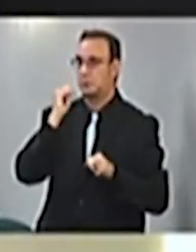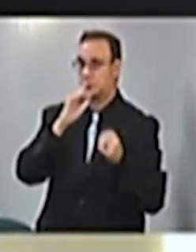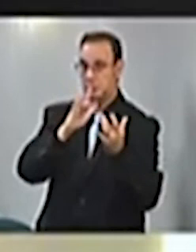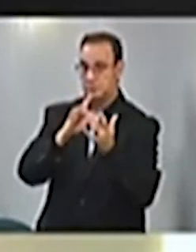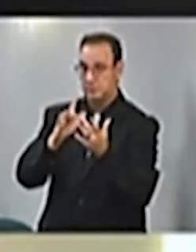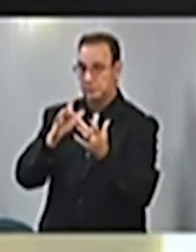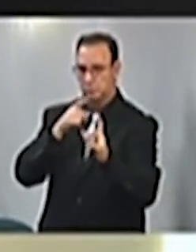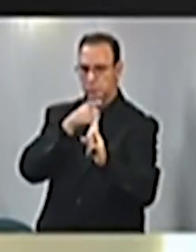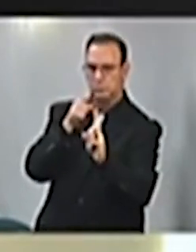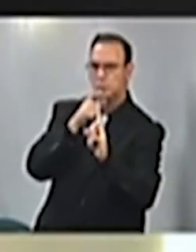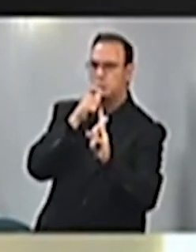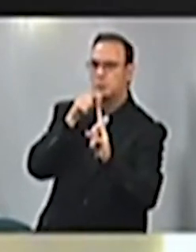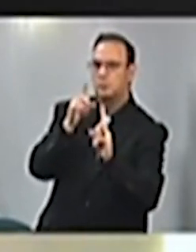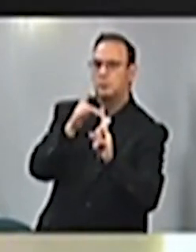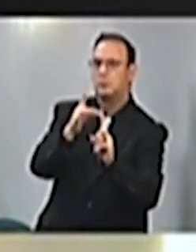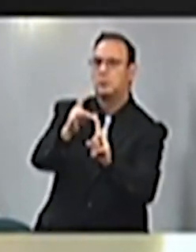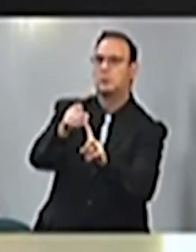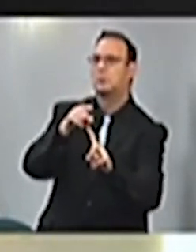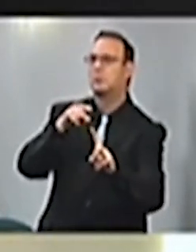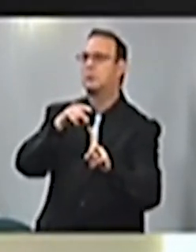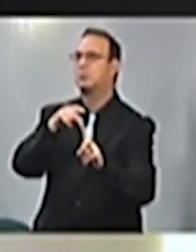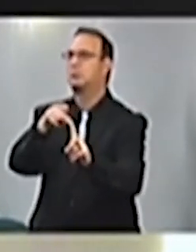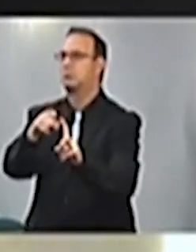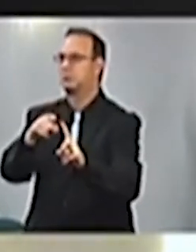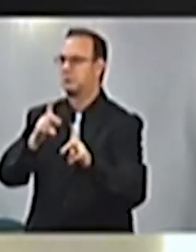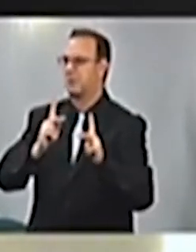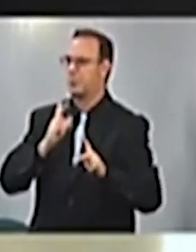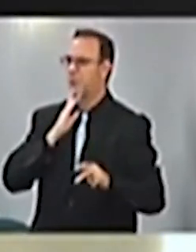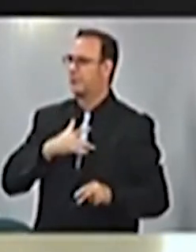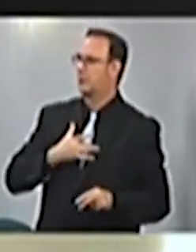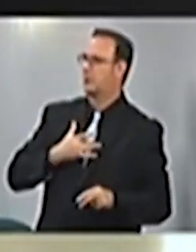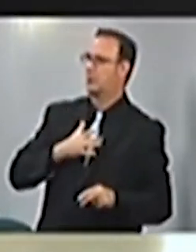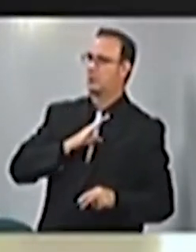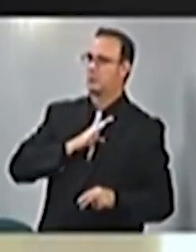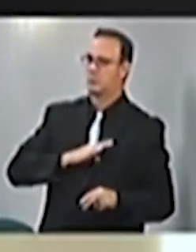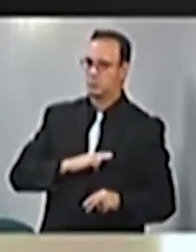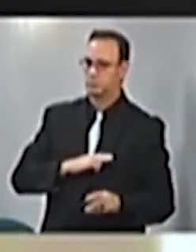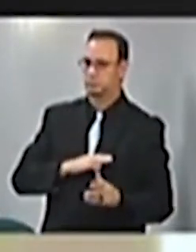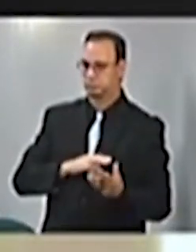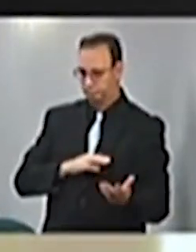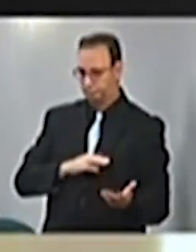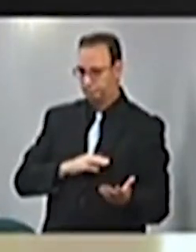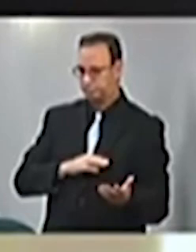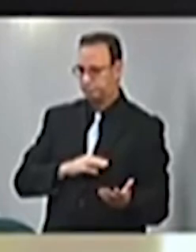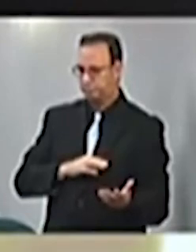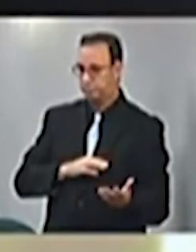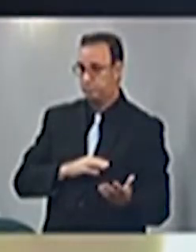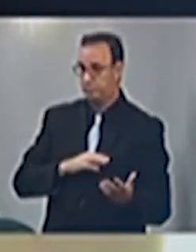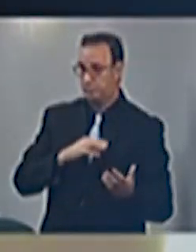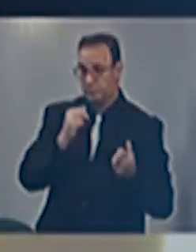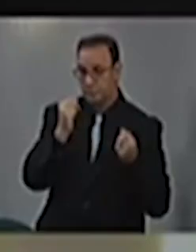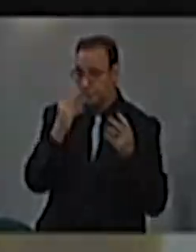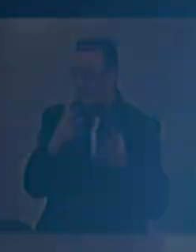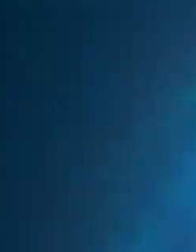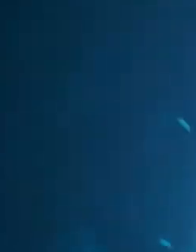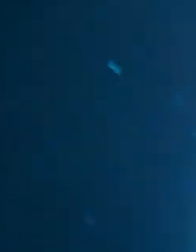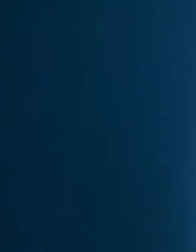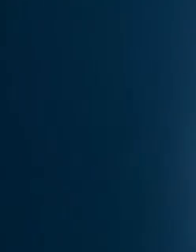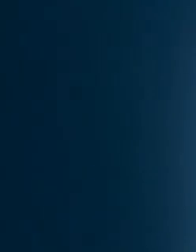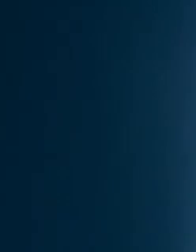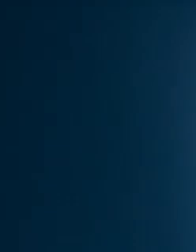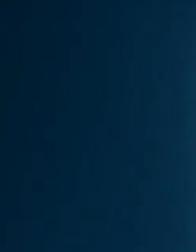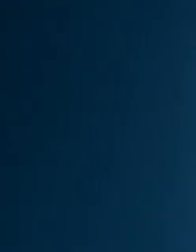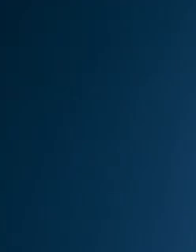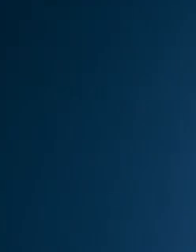very beginning that testing was, so there are certain people who really believe that testing is the solution to everything. And I'm not one of them.